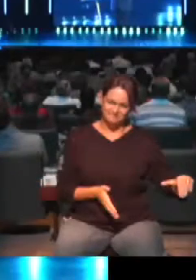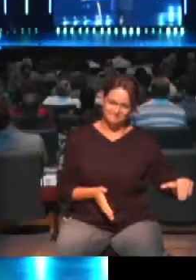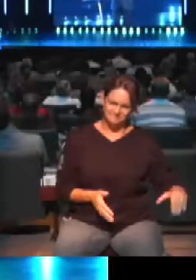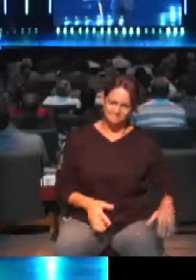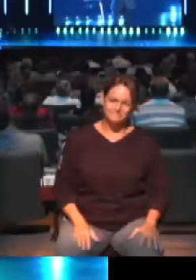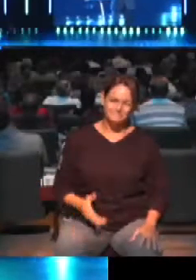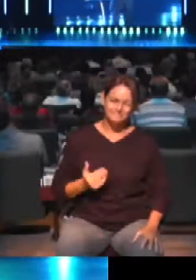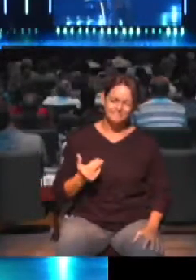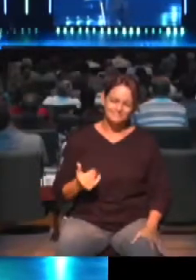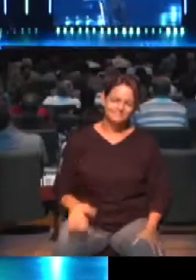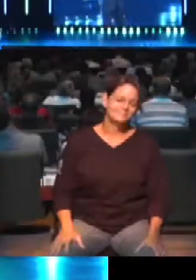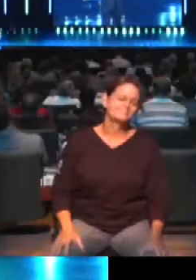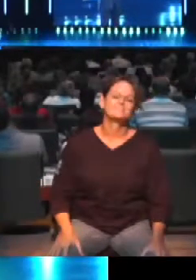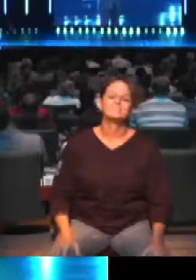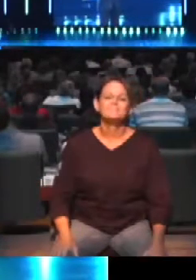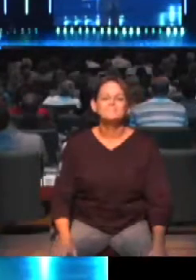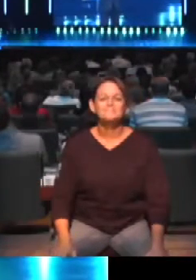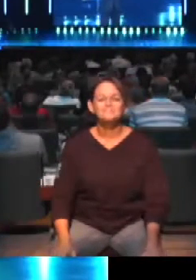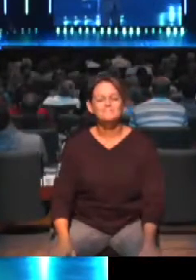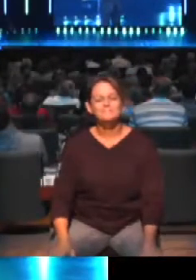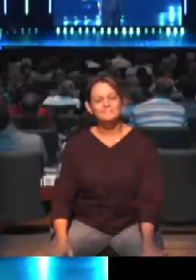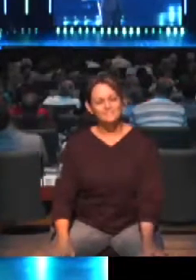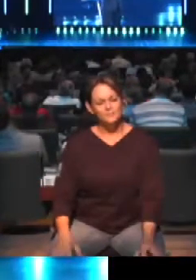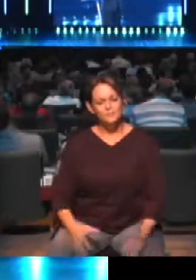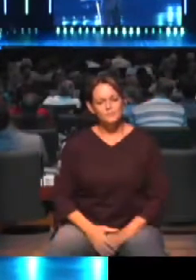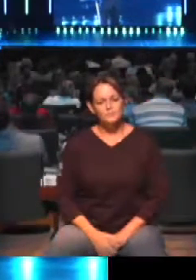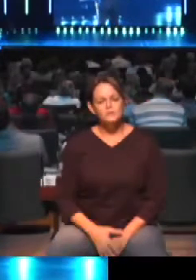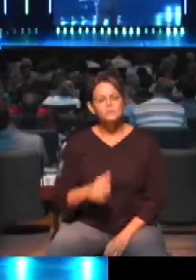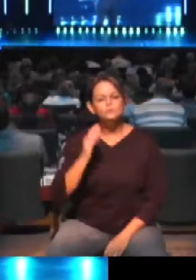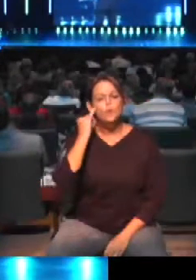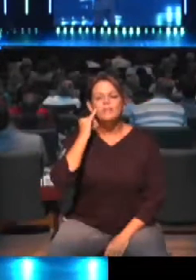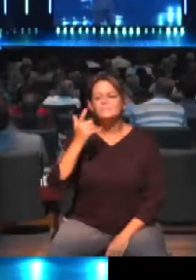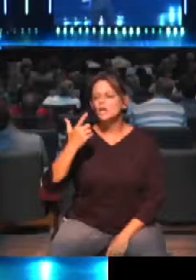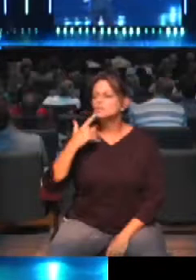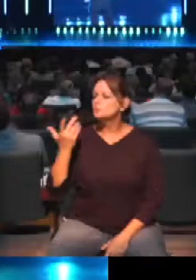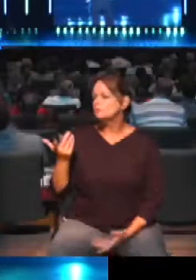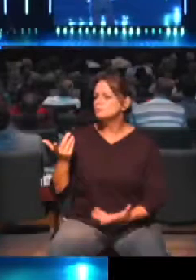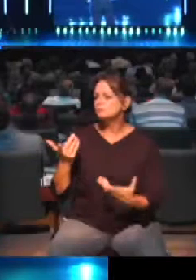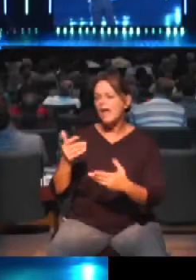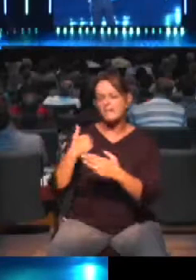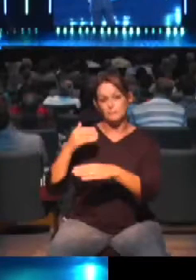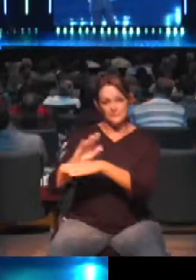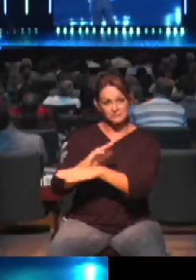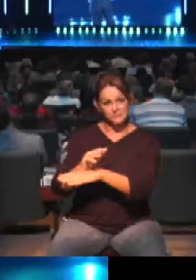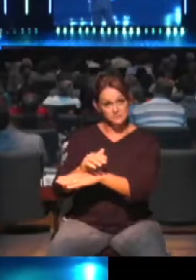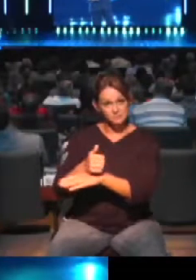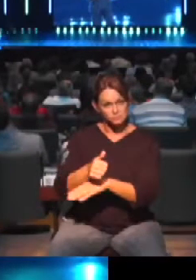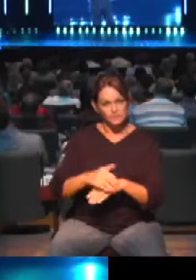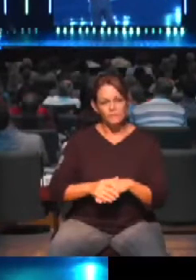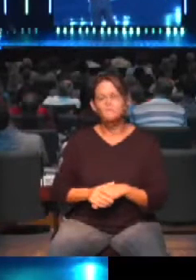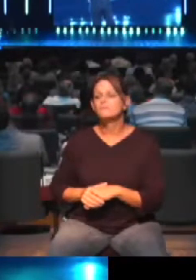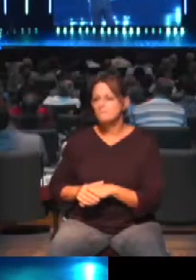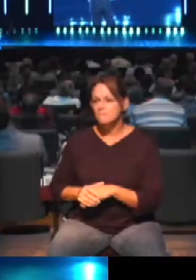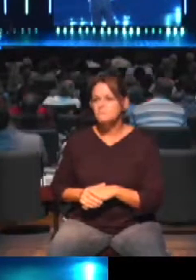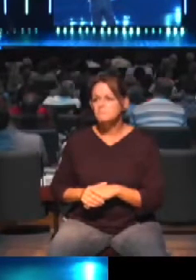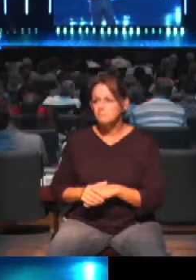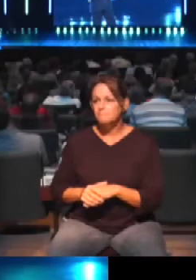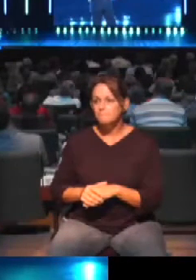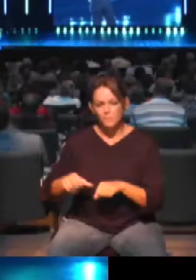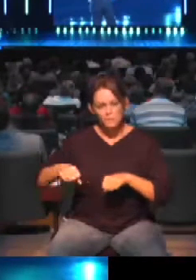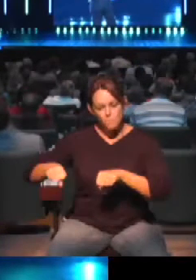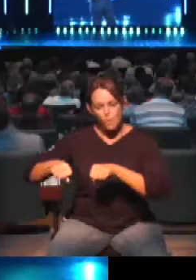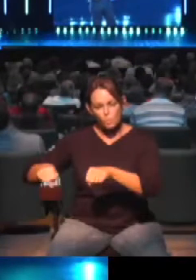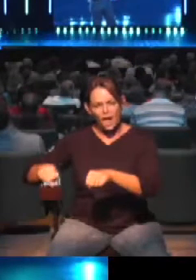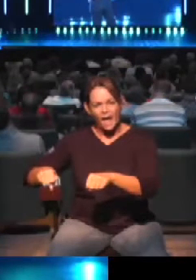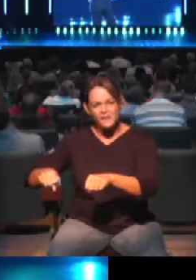All right? Okay, so let's say you own a landscape company and you come to me and I say, listen, I want some flowers and some